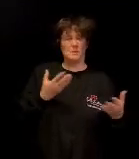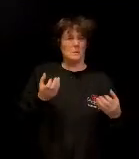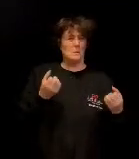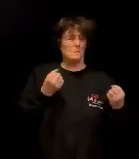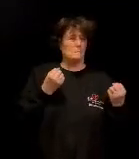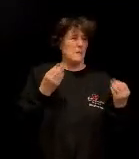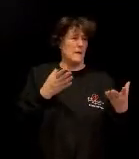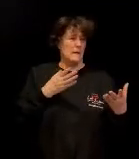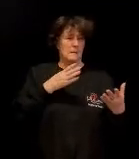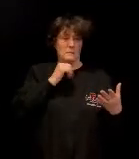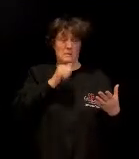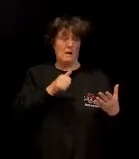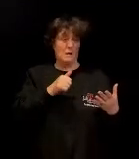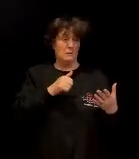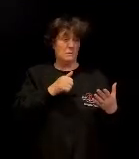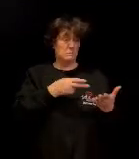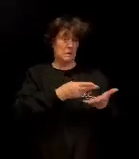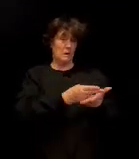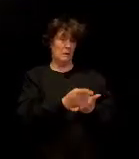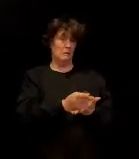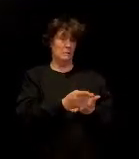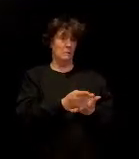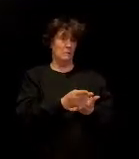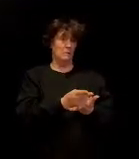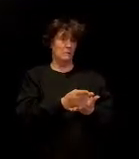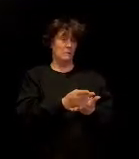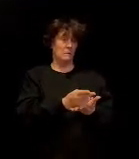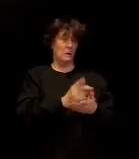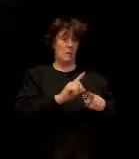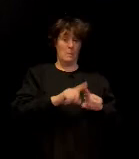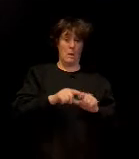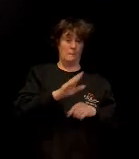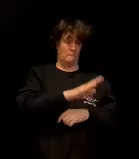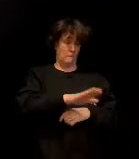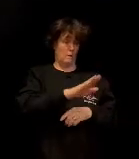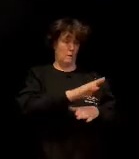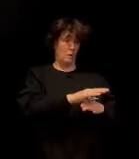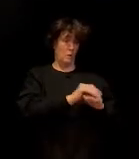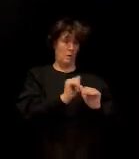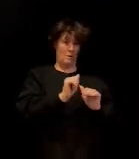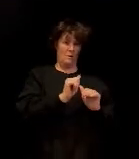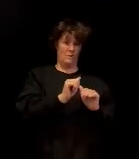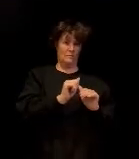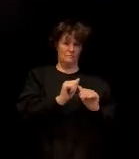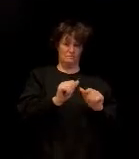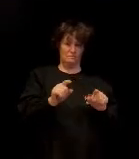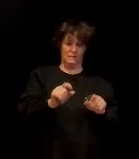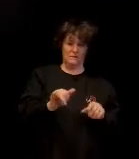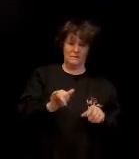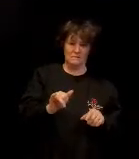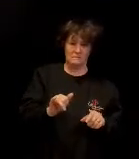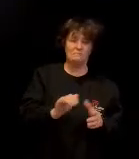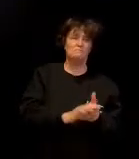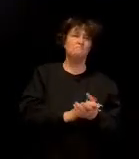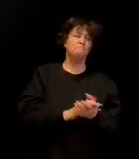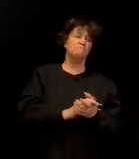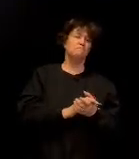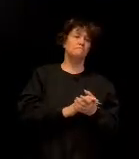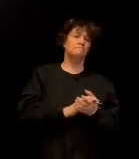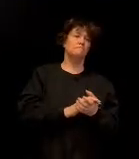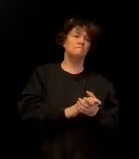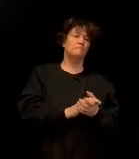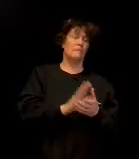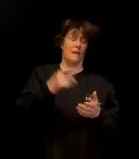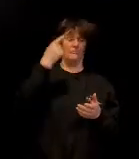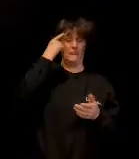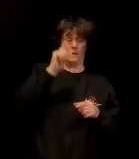all, but they were called. You don't have to be, I have it written down here, I think. Just